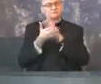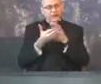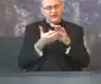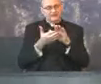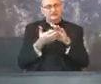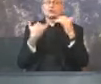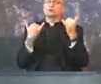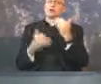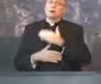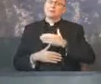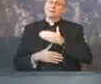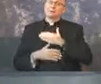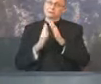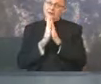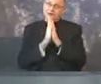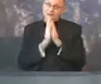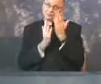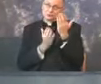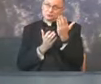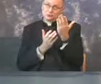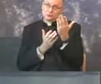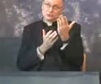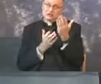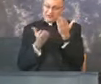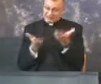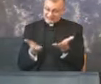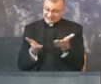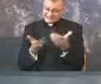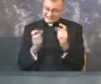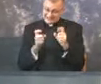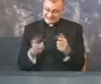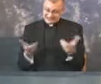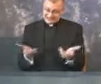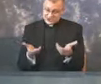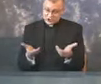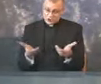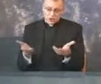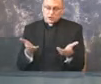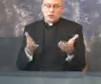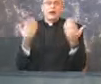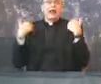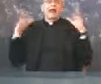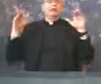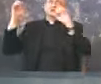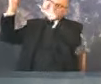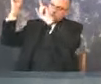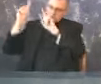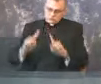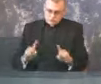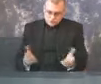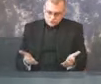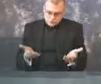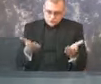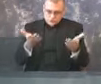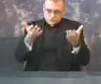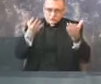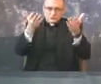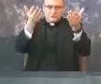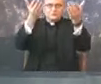God, command that these gifts be borne by the hands of your holy angel to your altar on high, in the sight of your divine